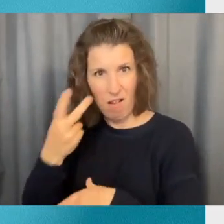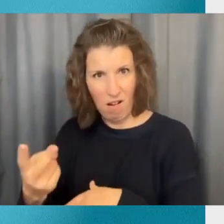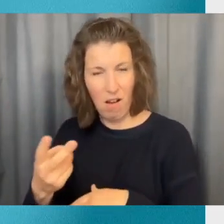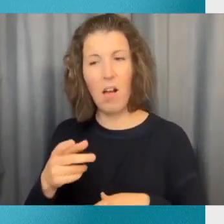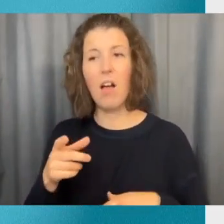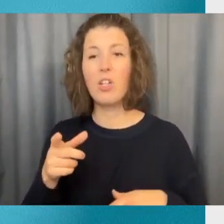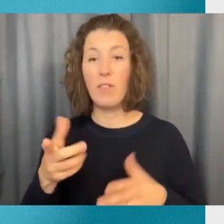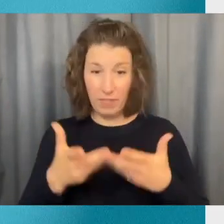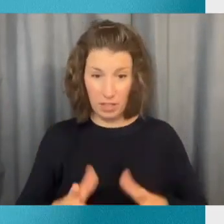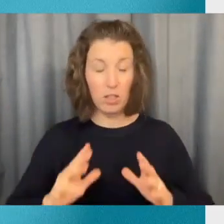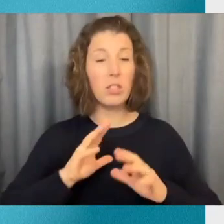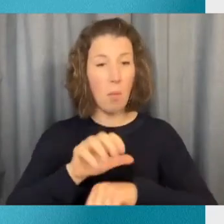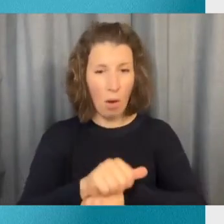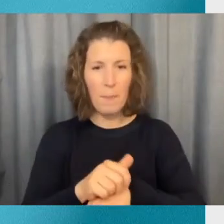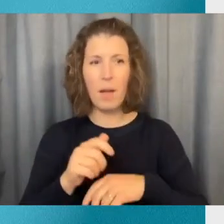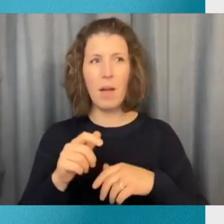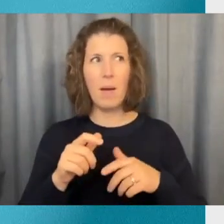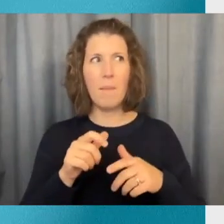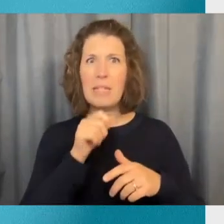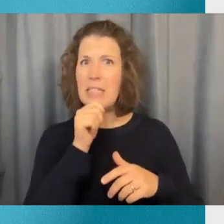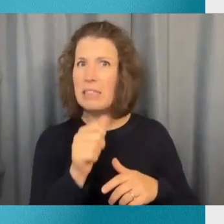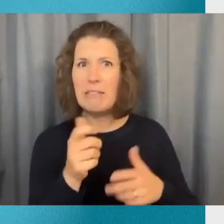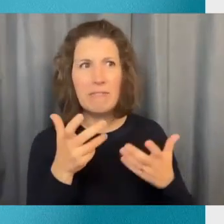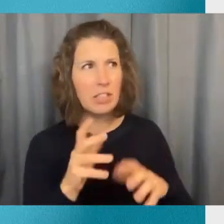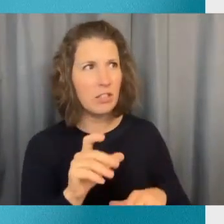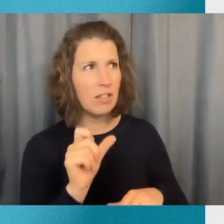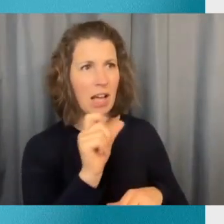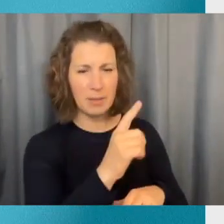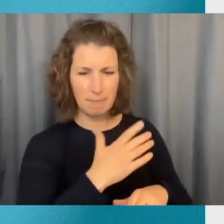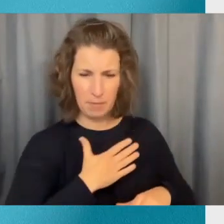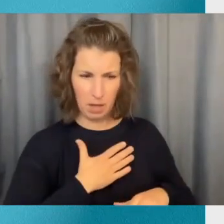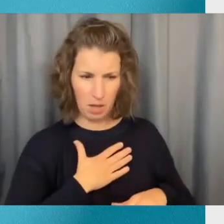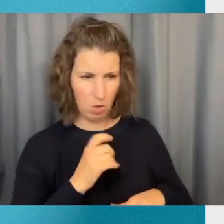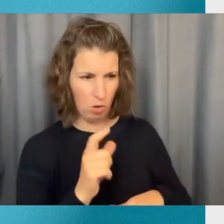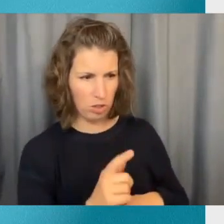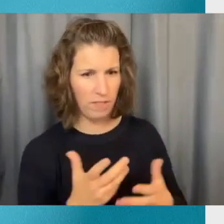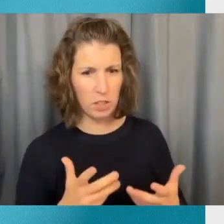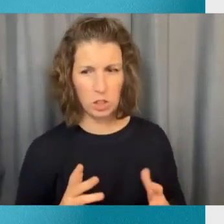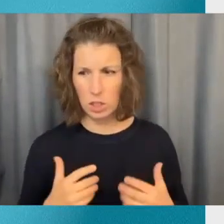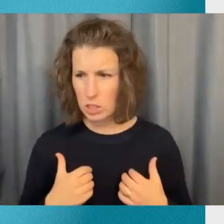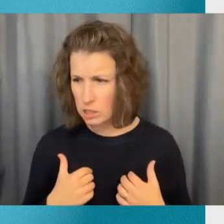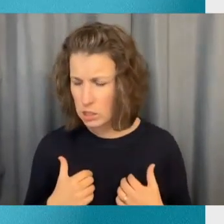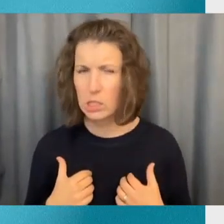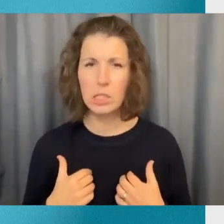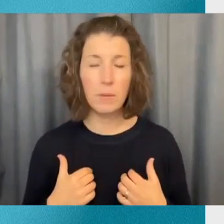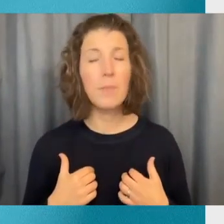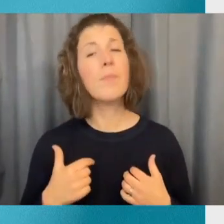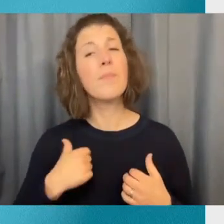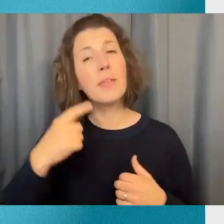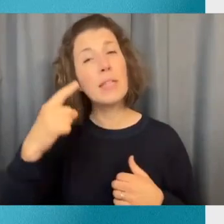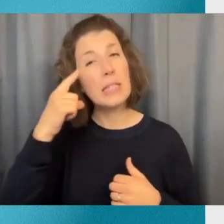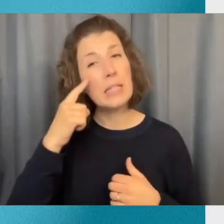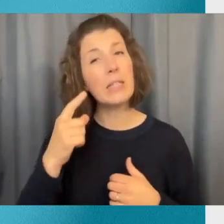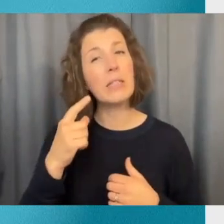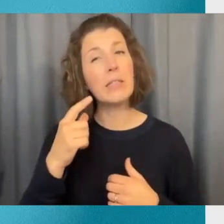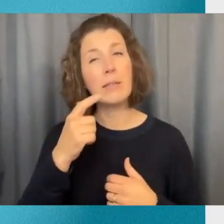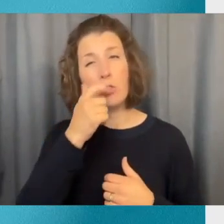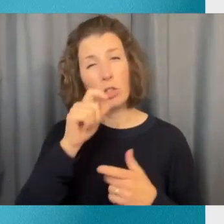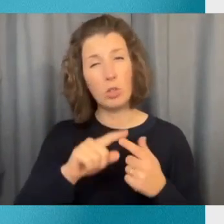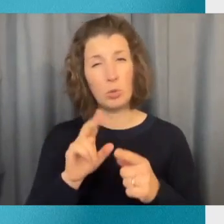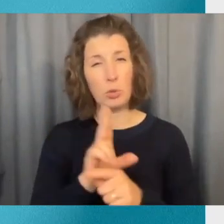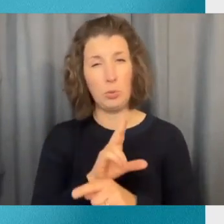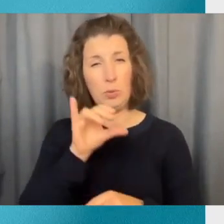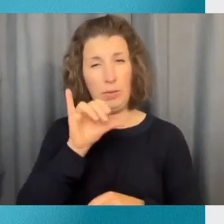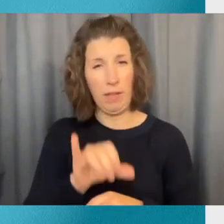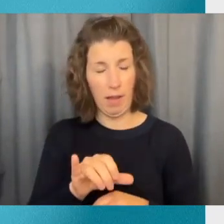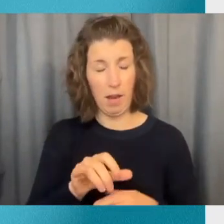didn't even get the questions answered that you wanted, right? And so I think it would be interesting to use a method like this, like at that doctor visit tomorrow, I want